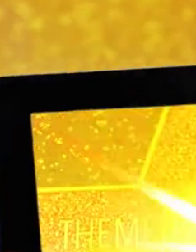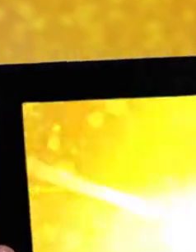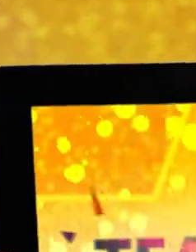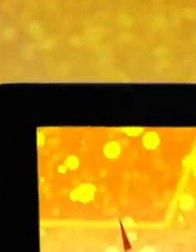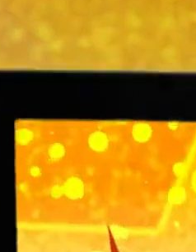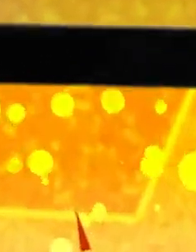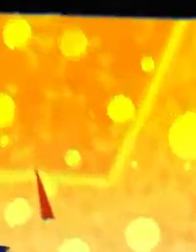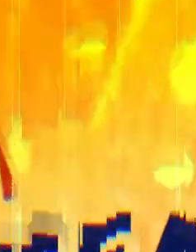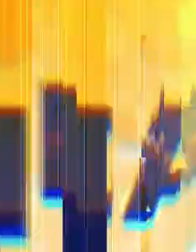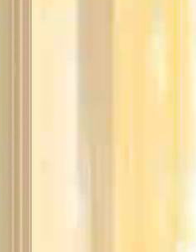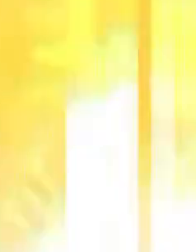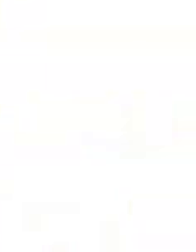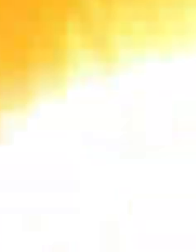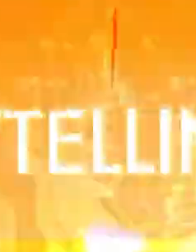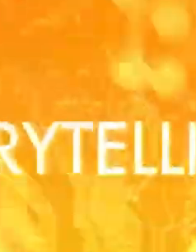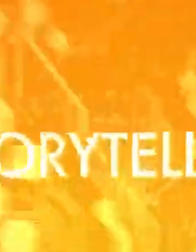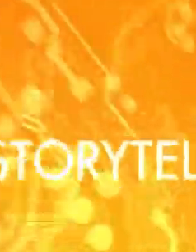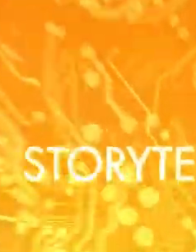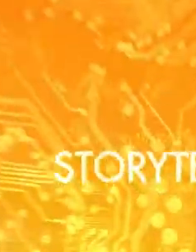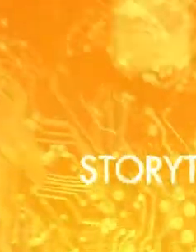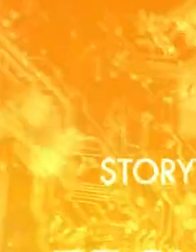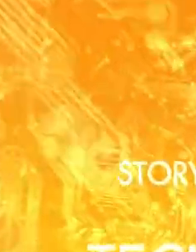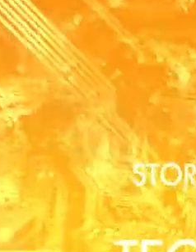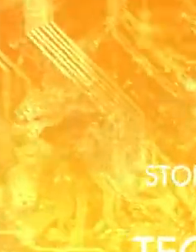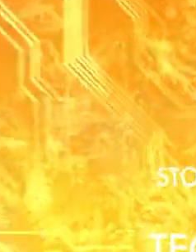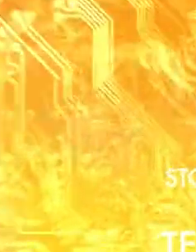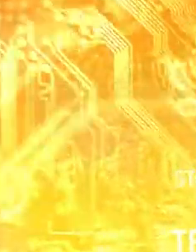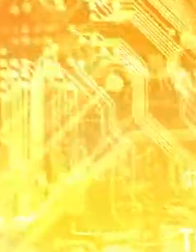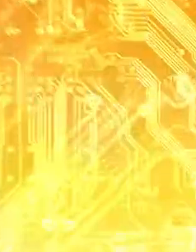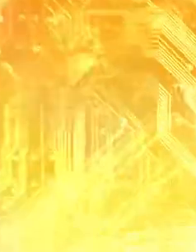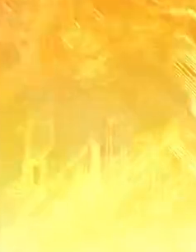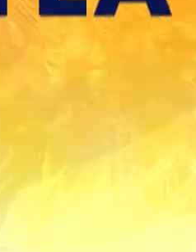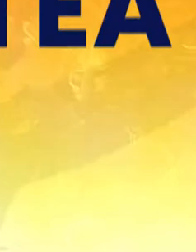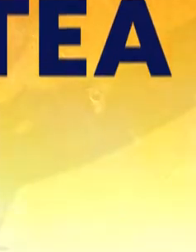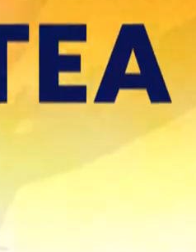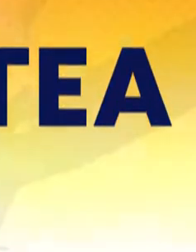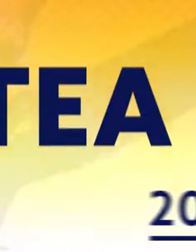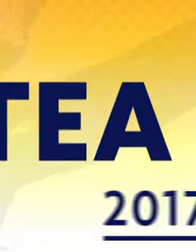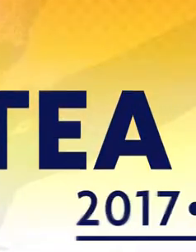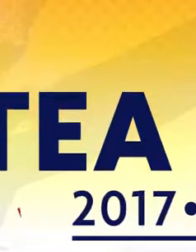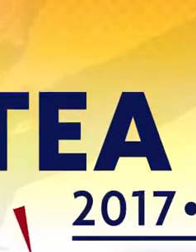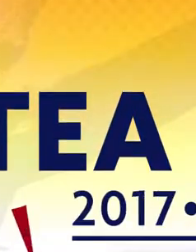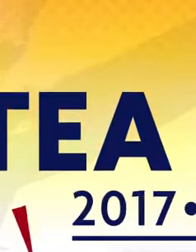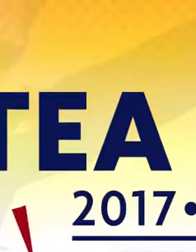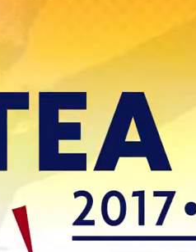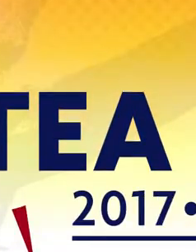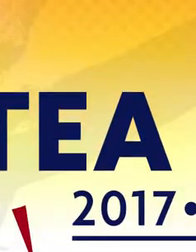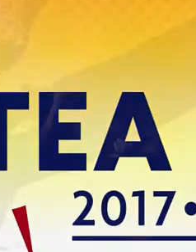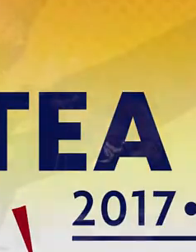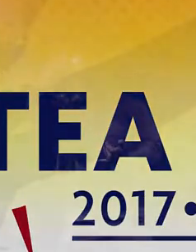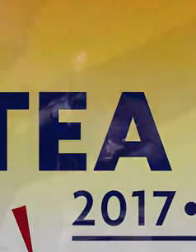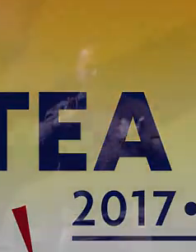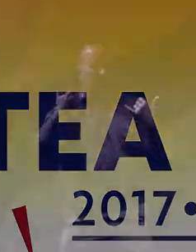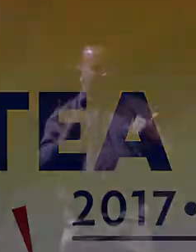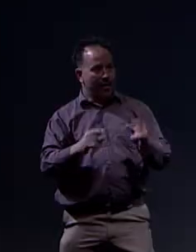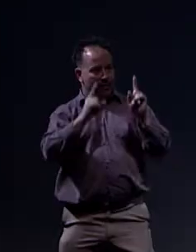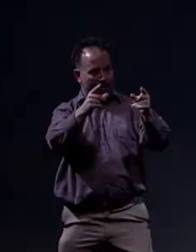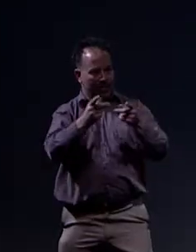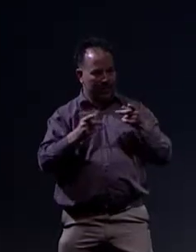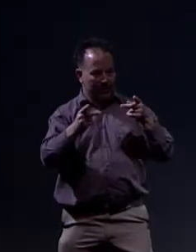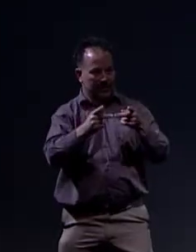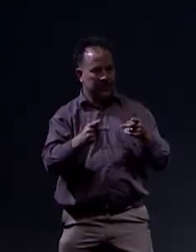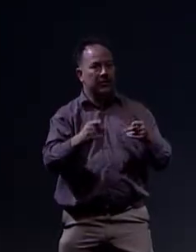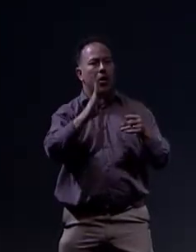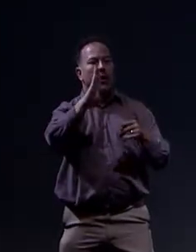Hi. So now we've covered the gamut, past, present, and future. Now we're going to go to a place called